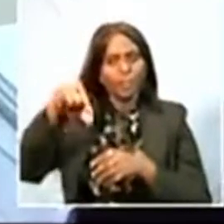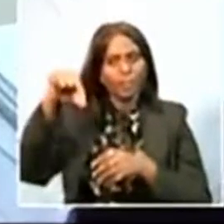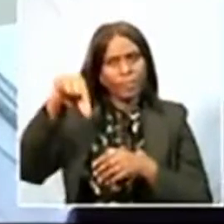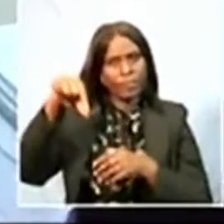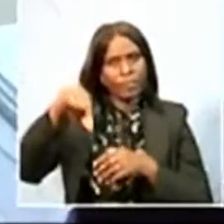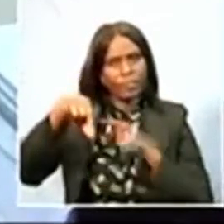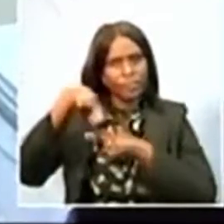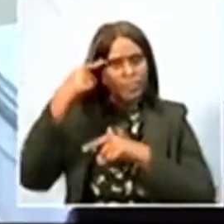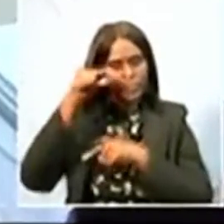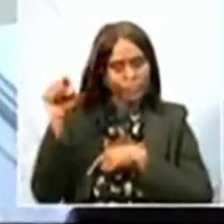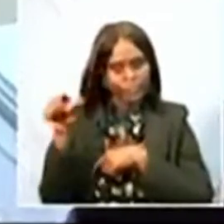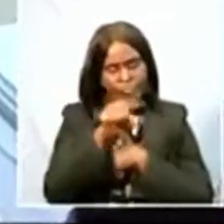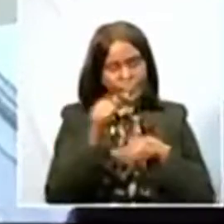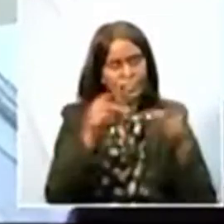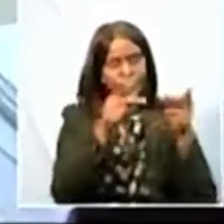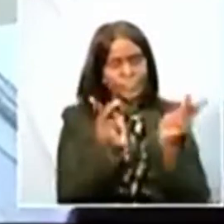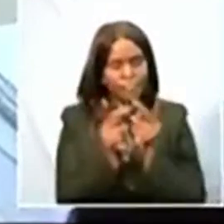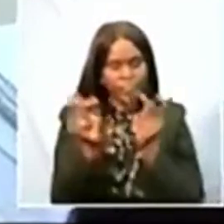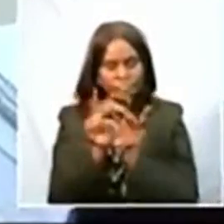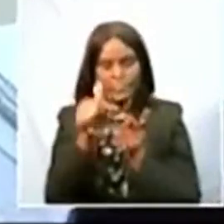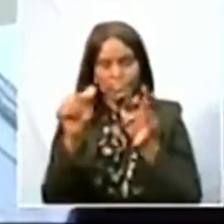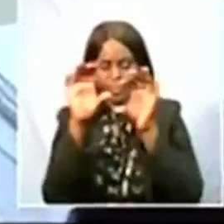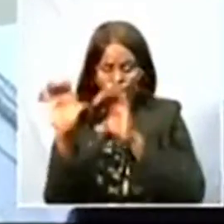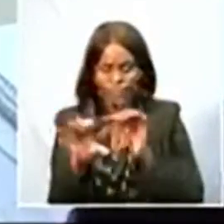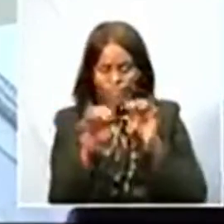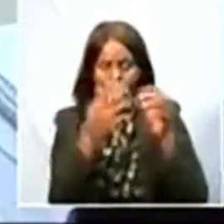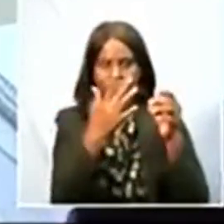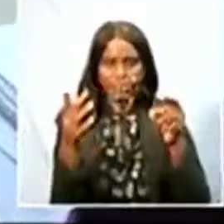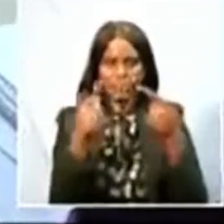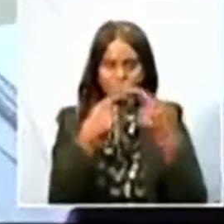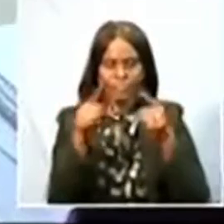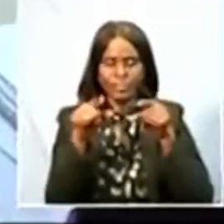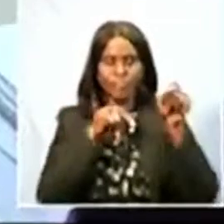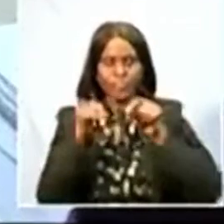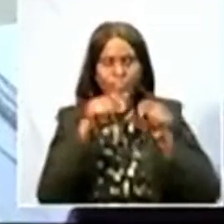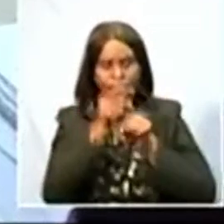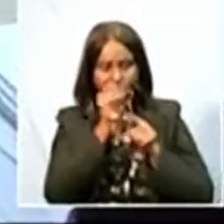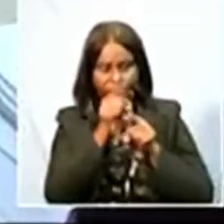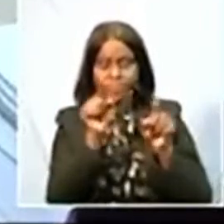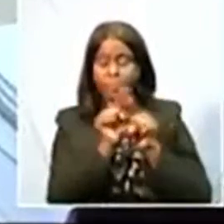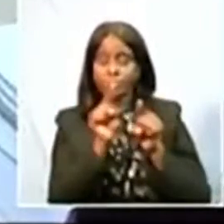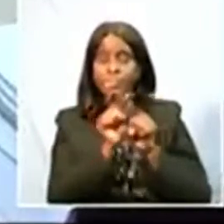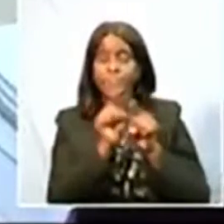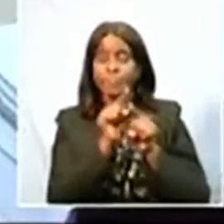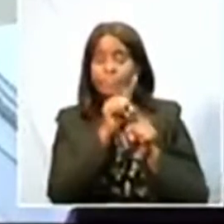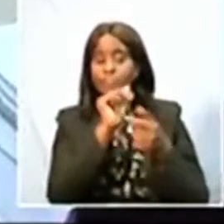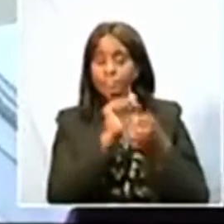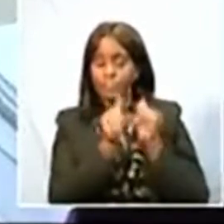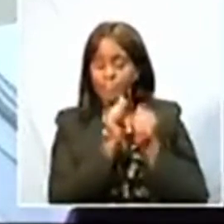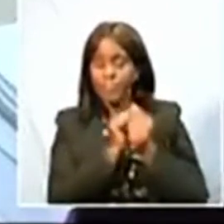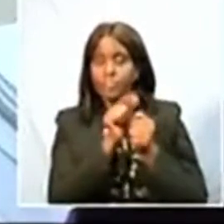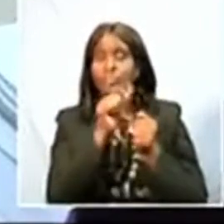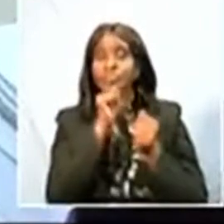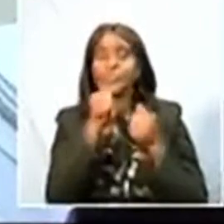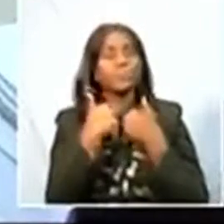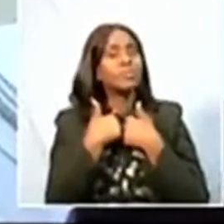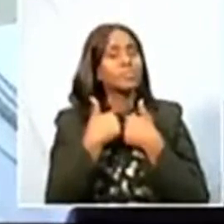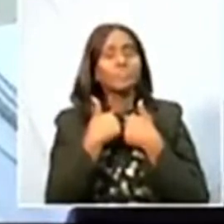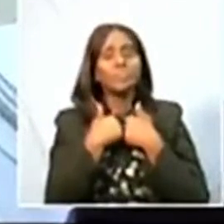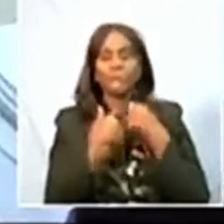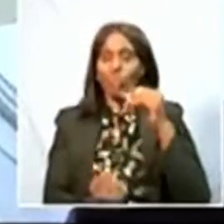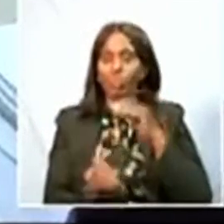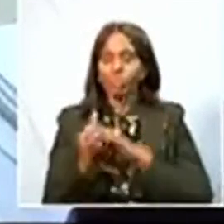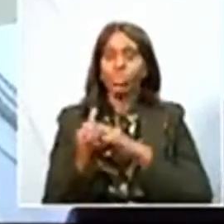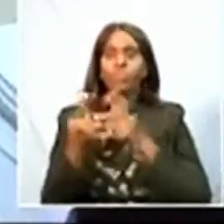qualified for those positions. You do things contrary to the regulation. And this query could not have